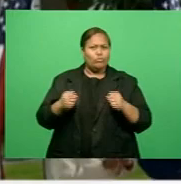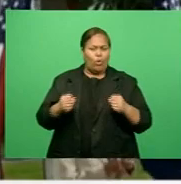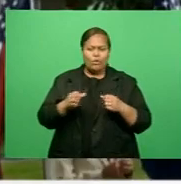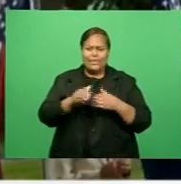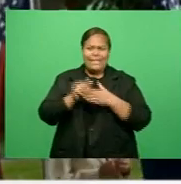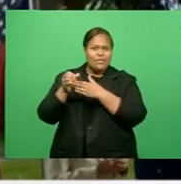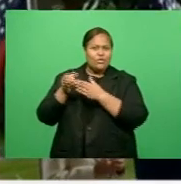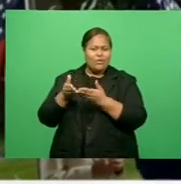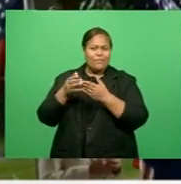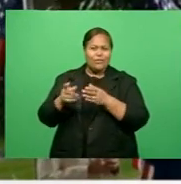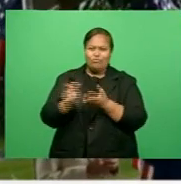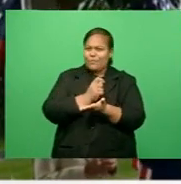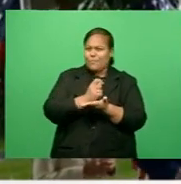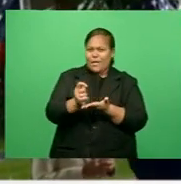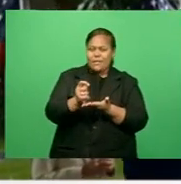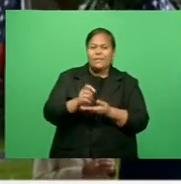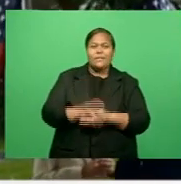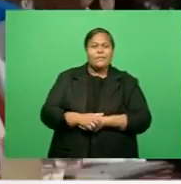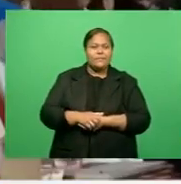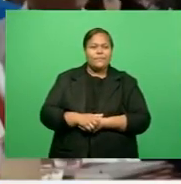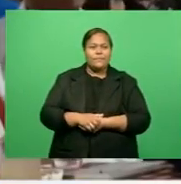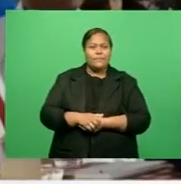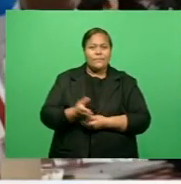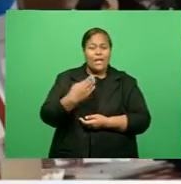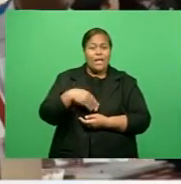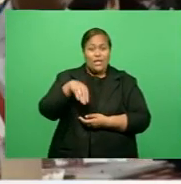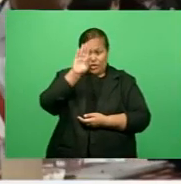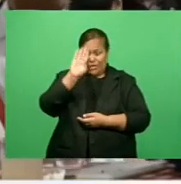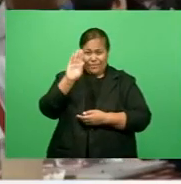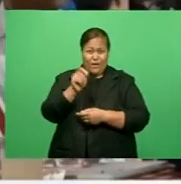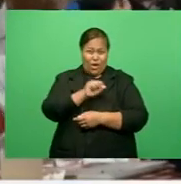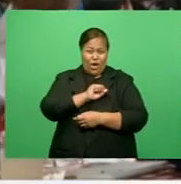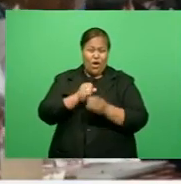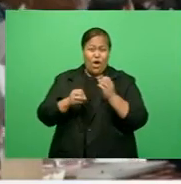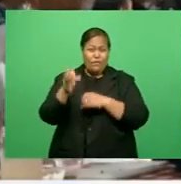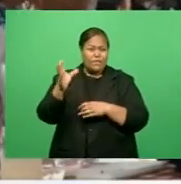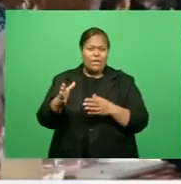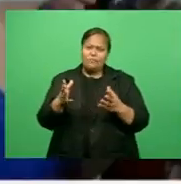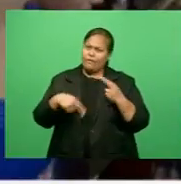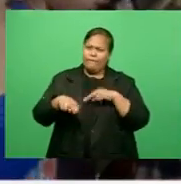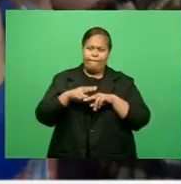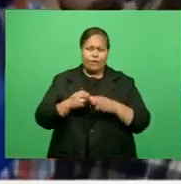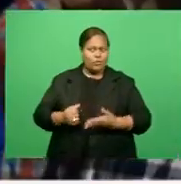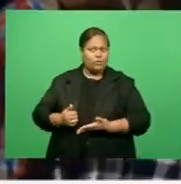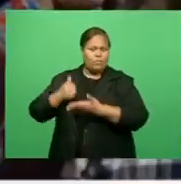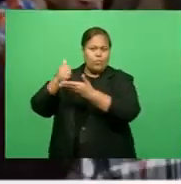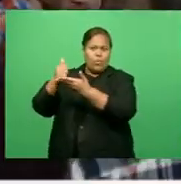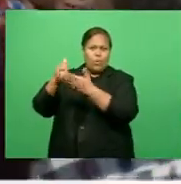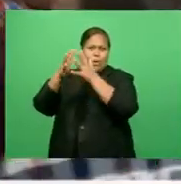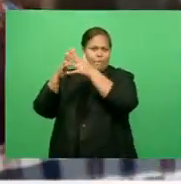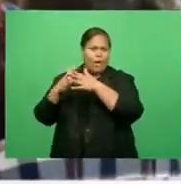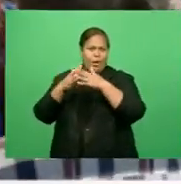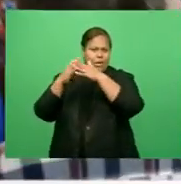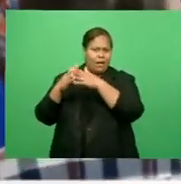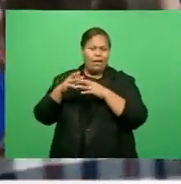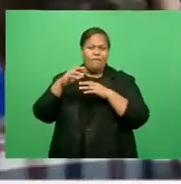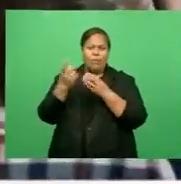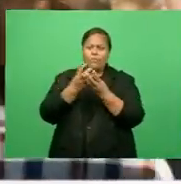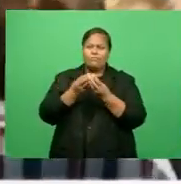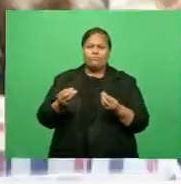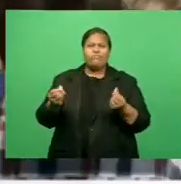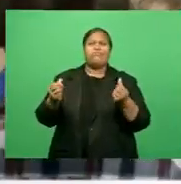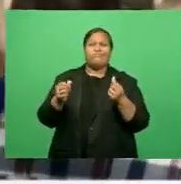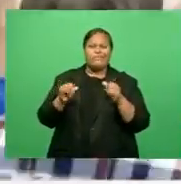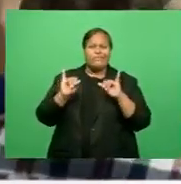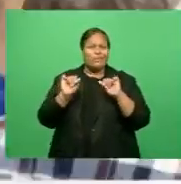of Protocol, Chiko Rasongosongo, says Fiji stands to support America in the fight against COVID-19.